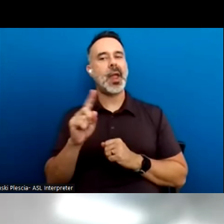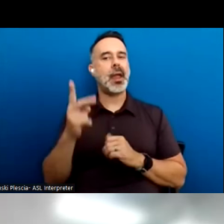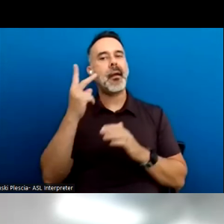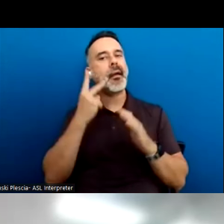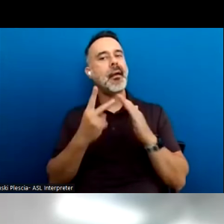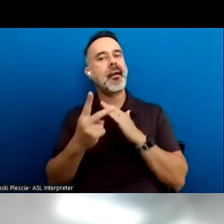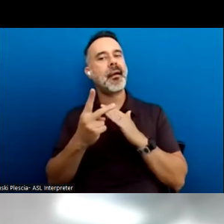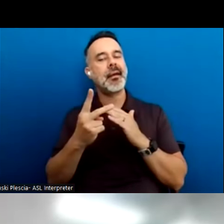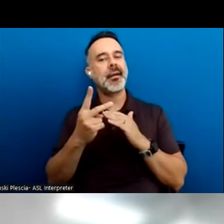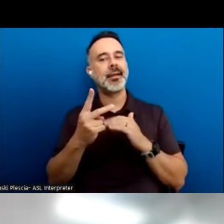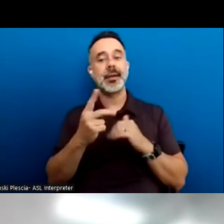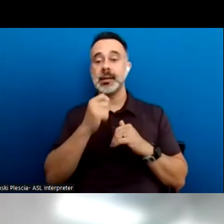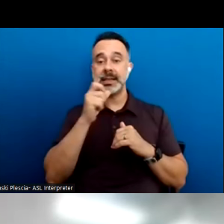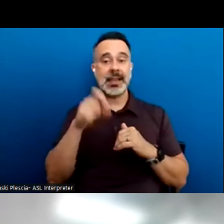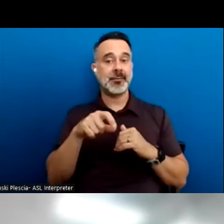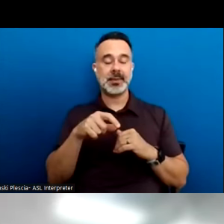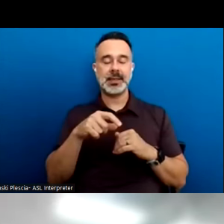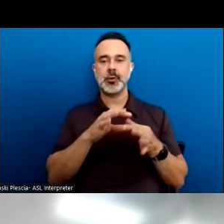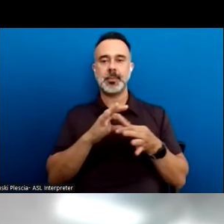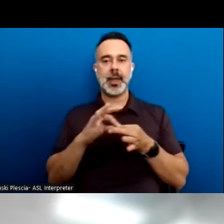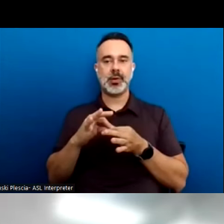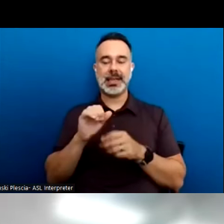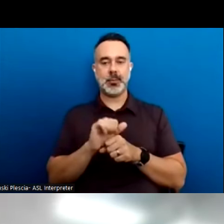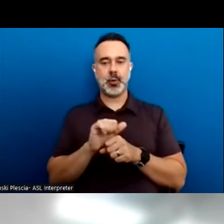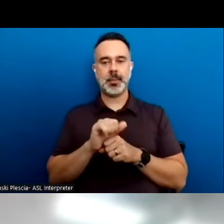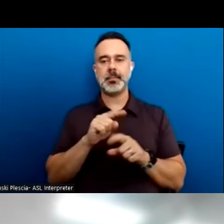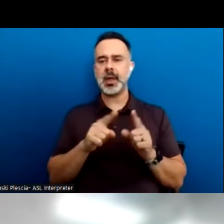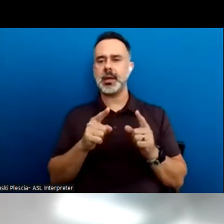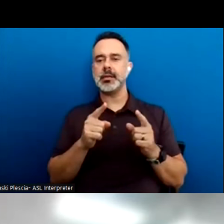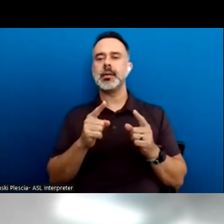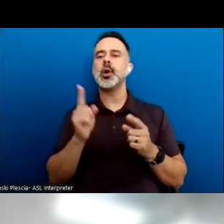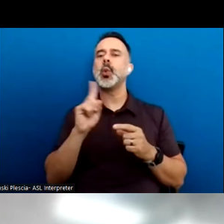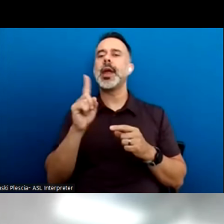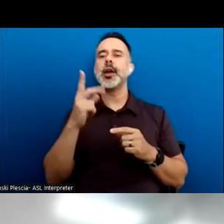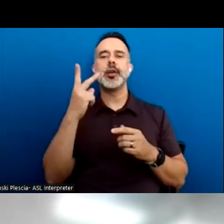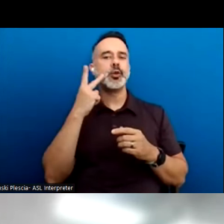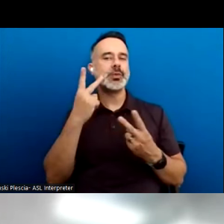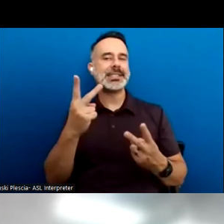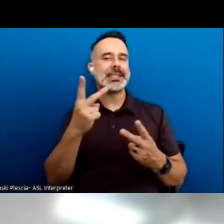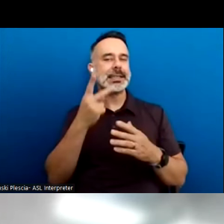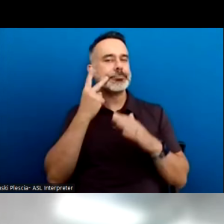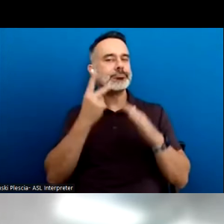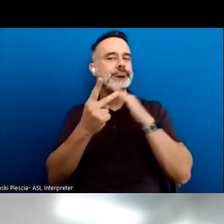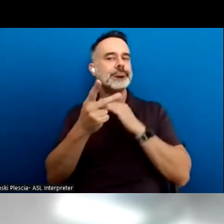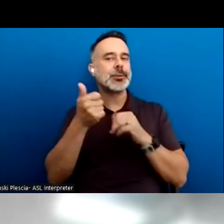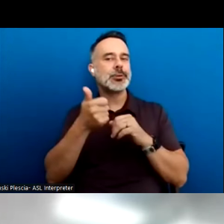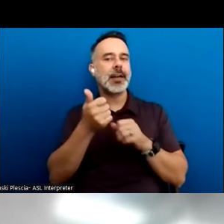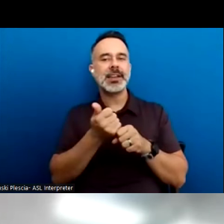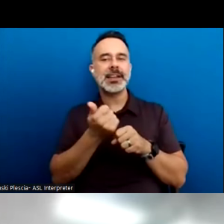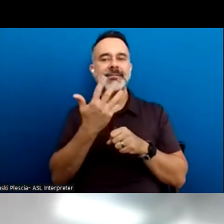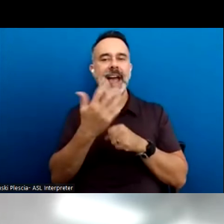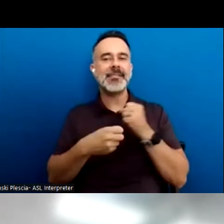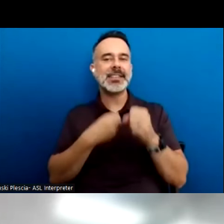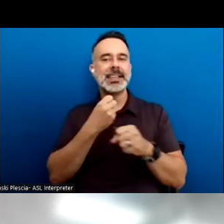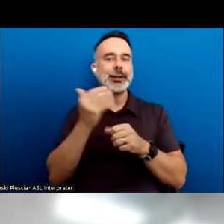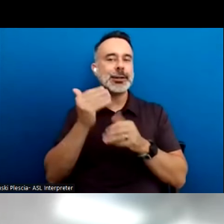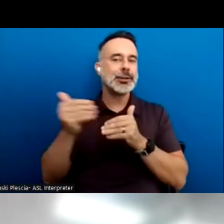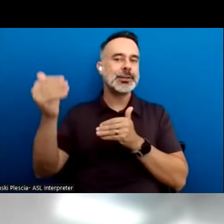yourself, and this doesn't just have to be about employment, where do you see yourself in the next 5 years?